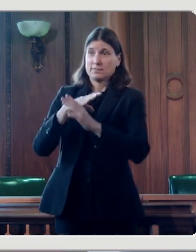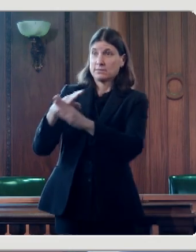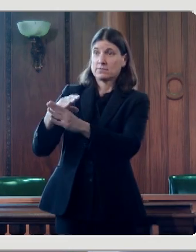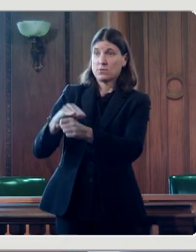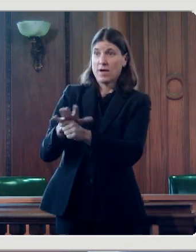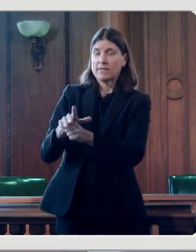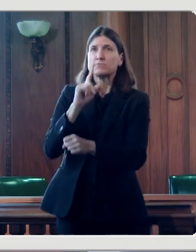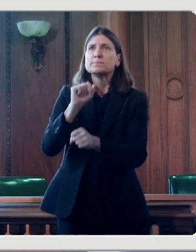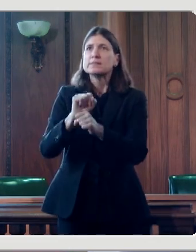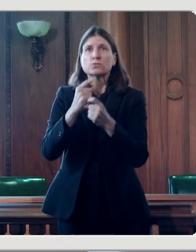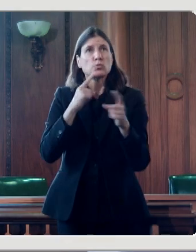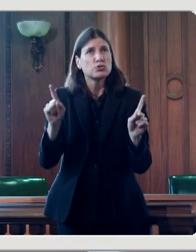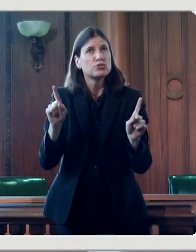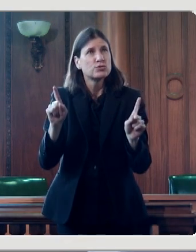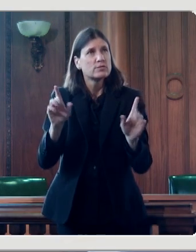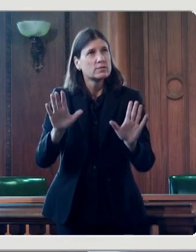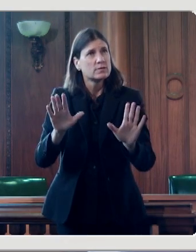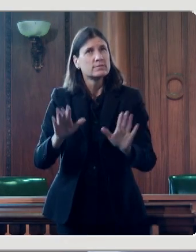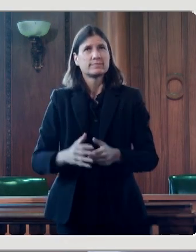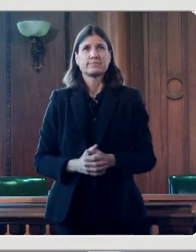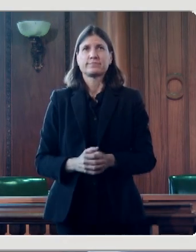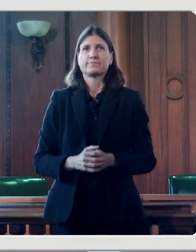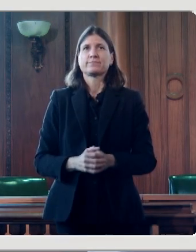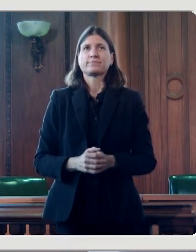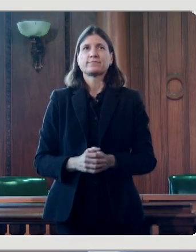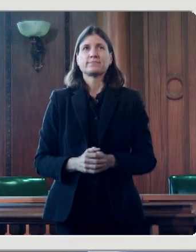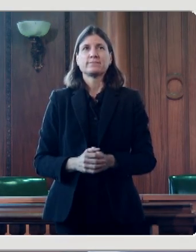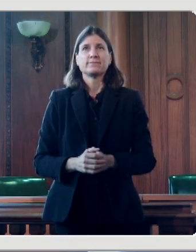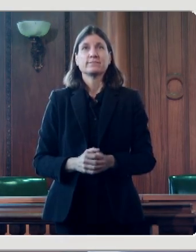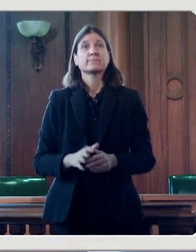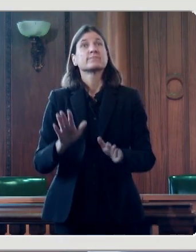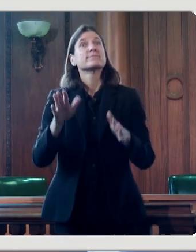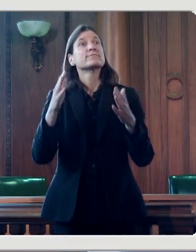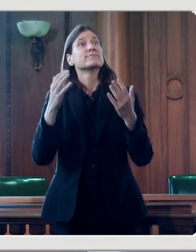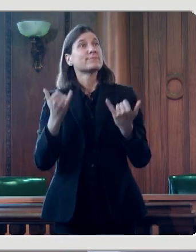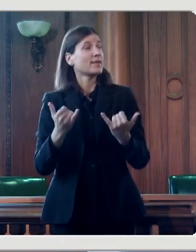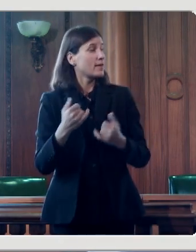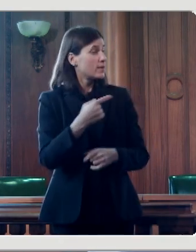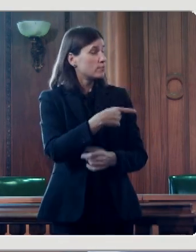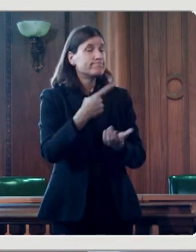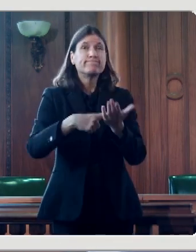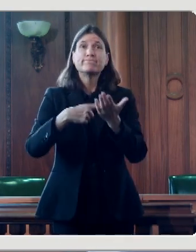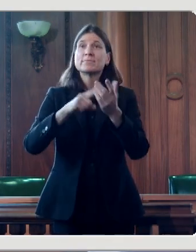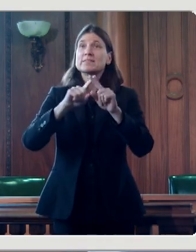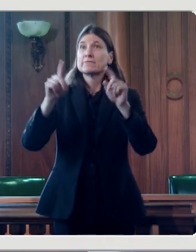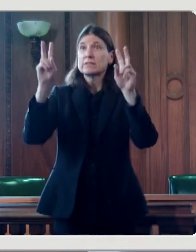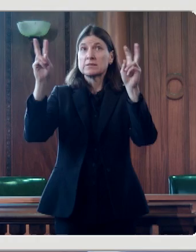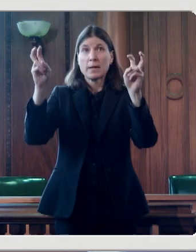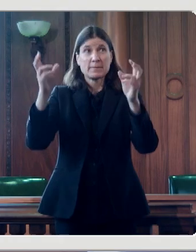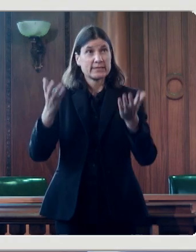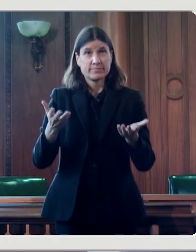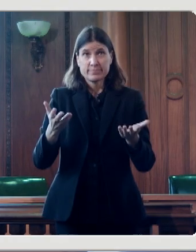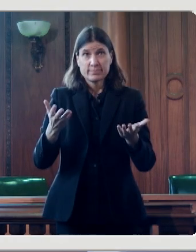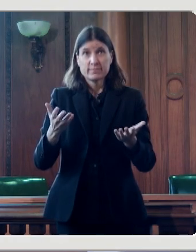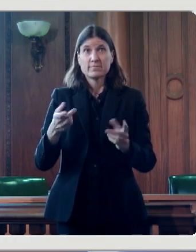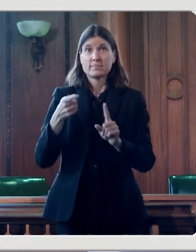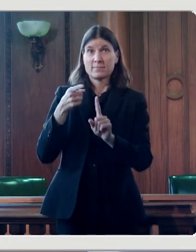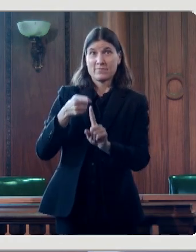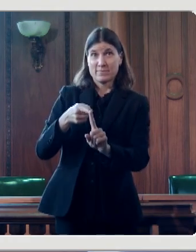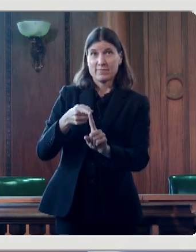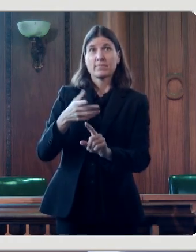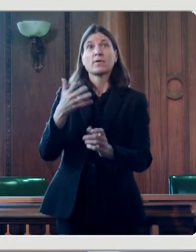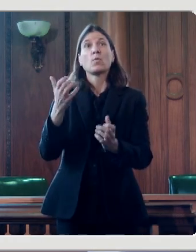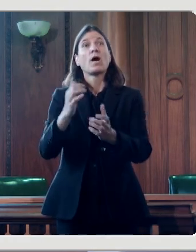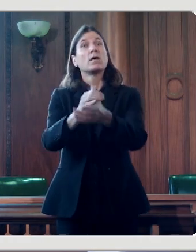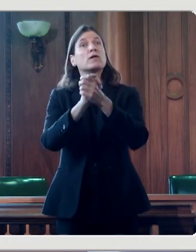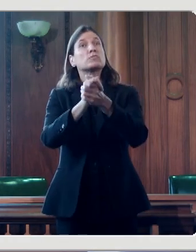I want to commend Commissioner Calvi, and I want to commend Commissioner Clapprood and Fire and Police Department working